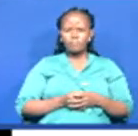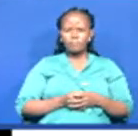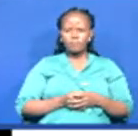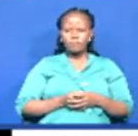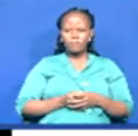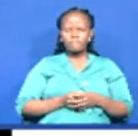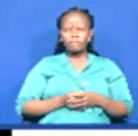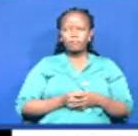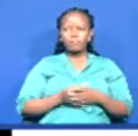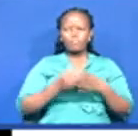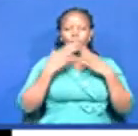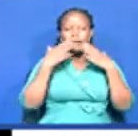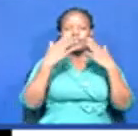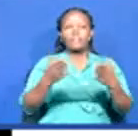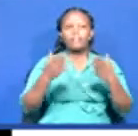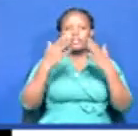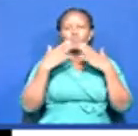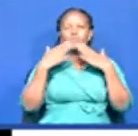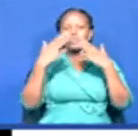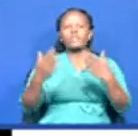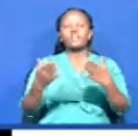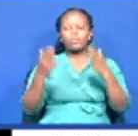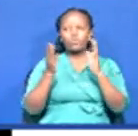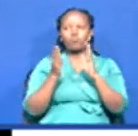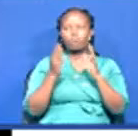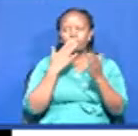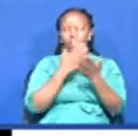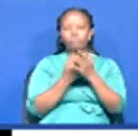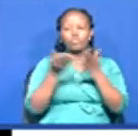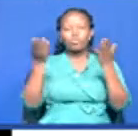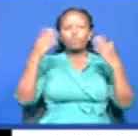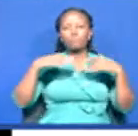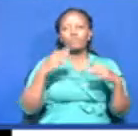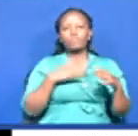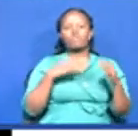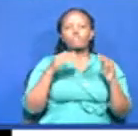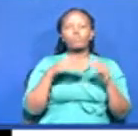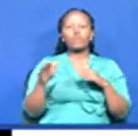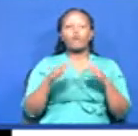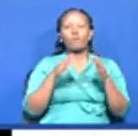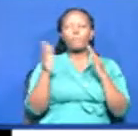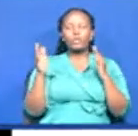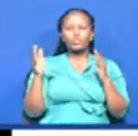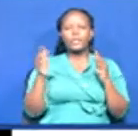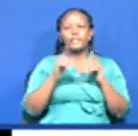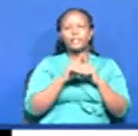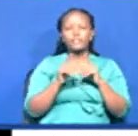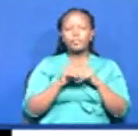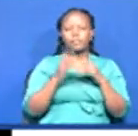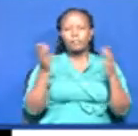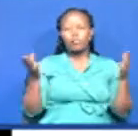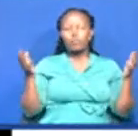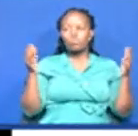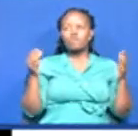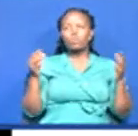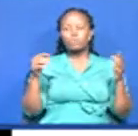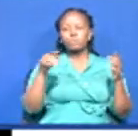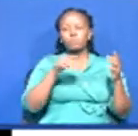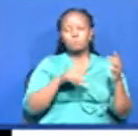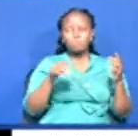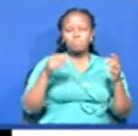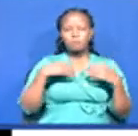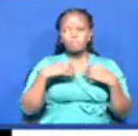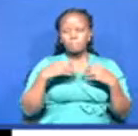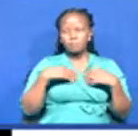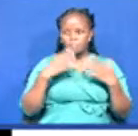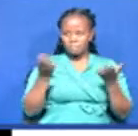Very good. Thank you very much. And I do appreciate for giving me this opportunity to be part of you this morning and, of course, this afternoon. And now I